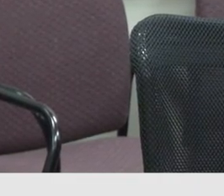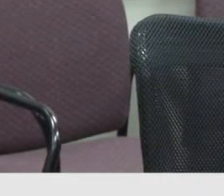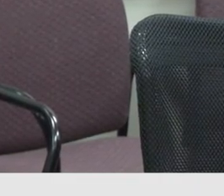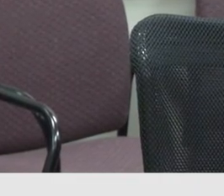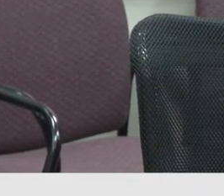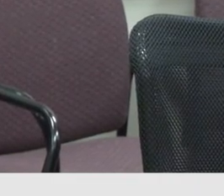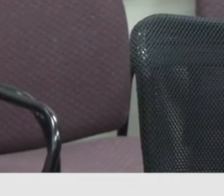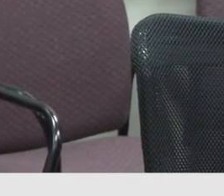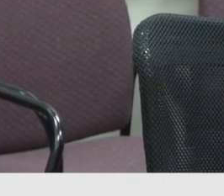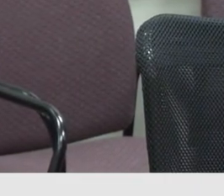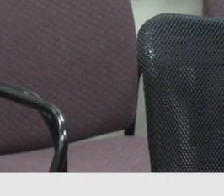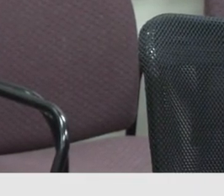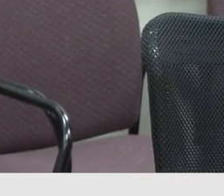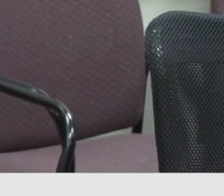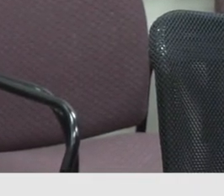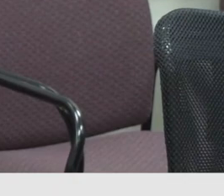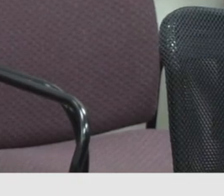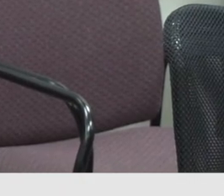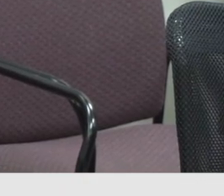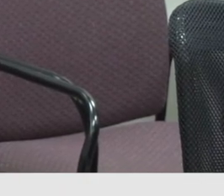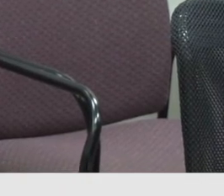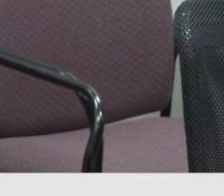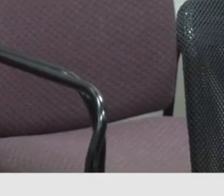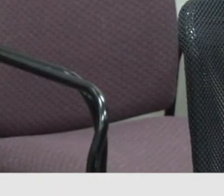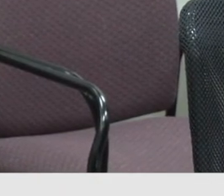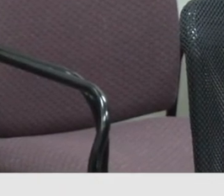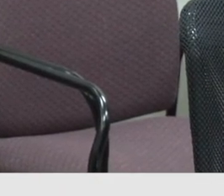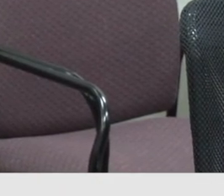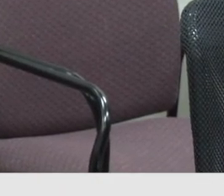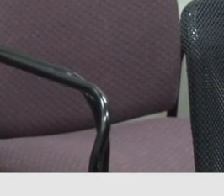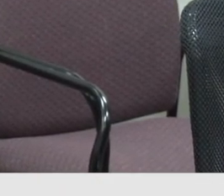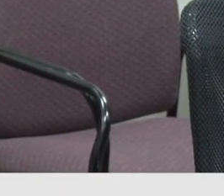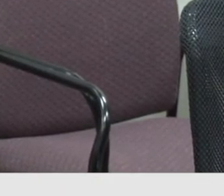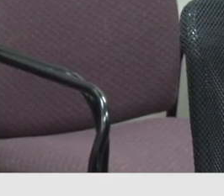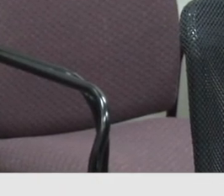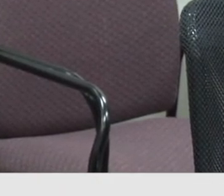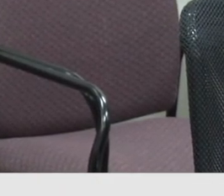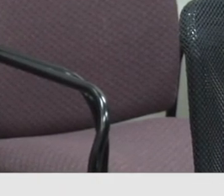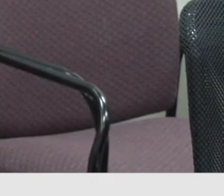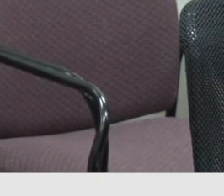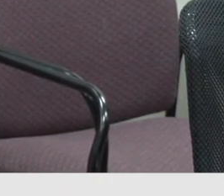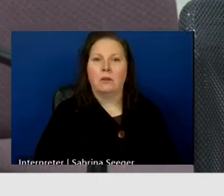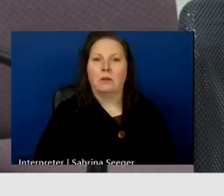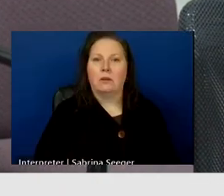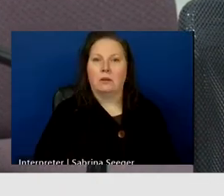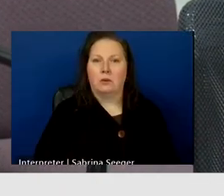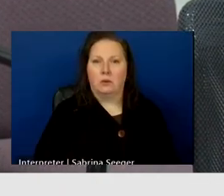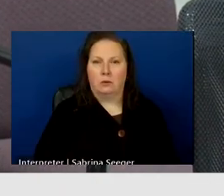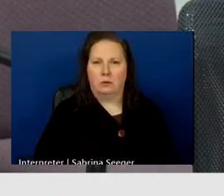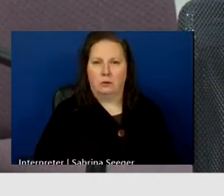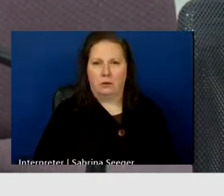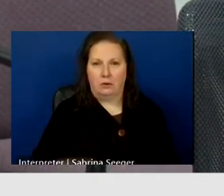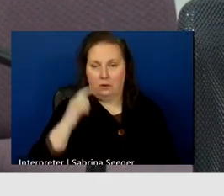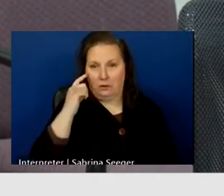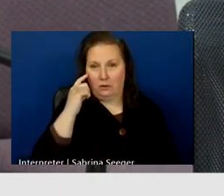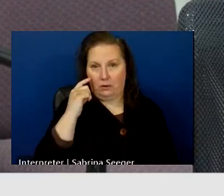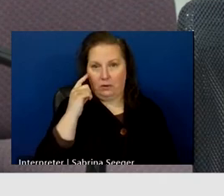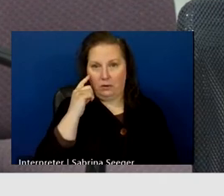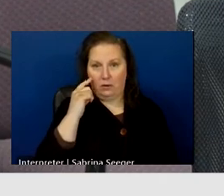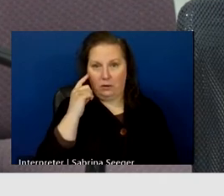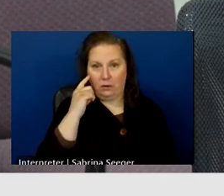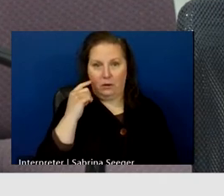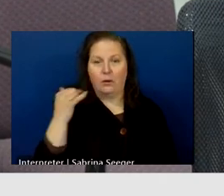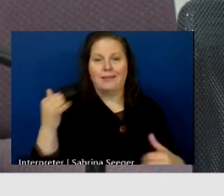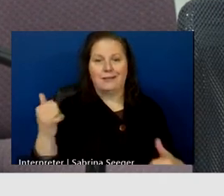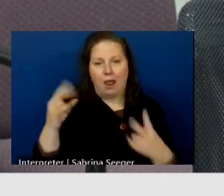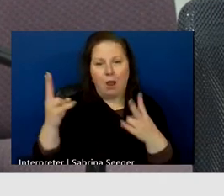will be posted to the website. We should wait to hear that. No, we don't get an audio. Somebody's got it muted. We are